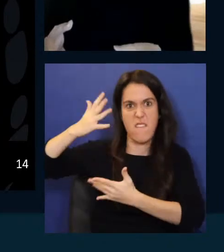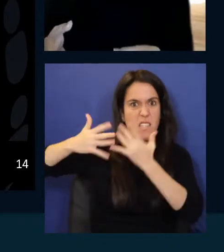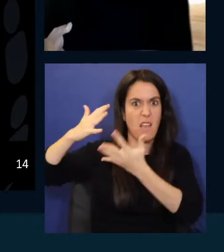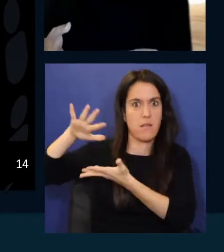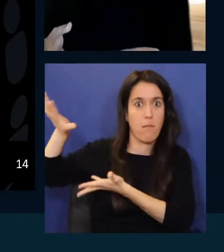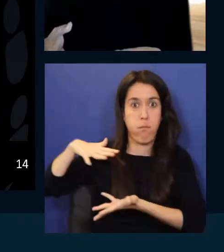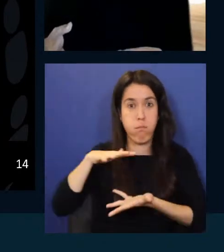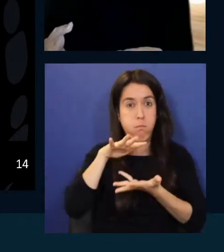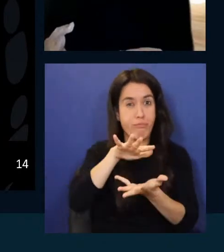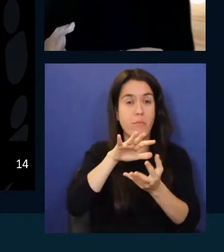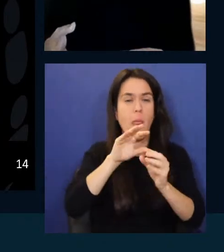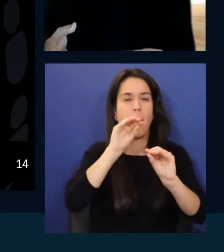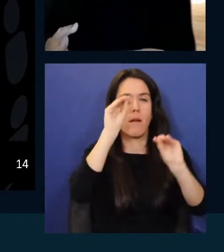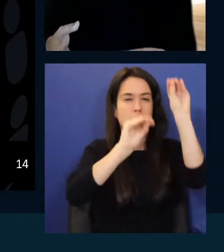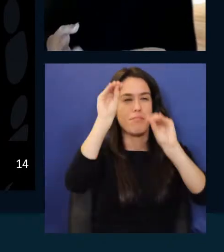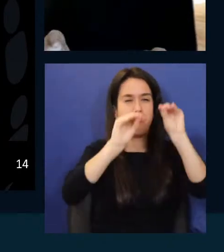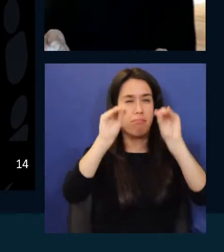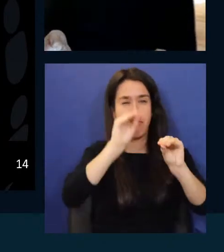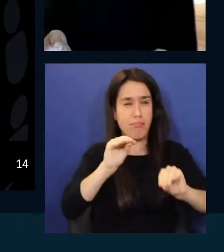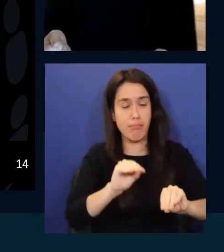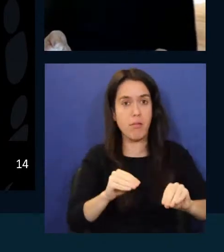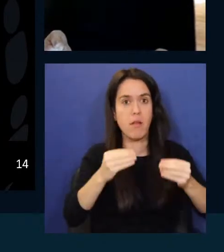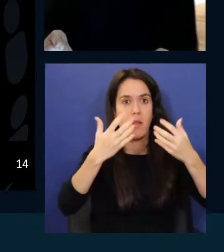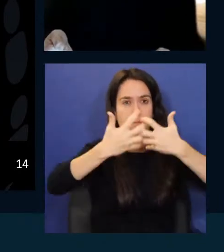audit log data.